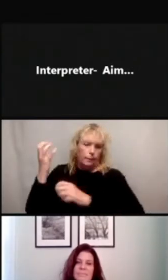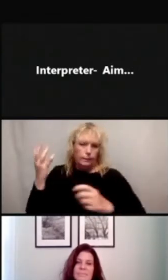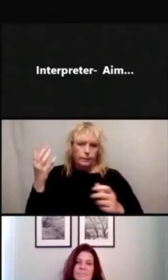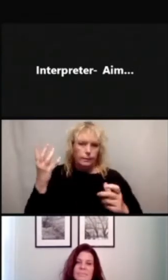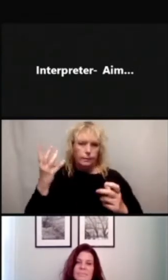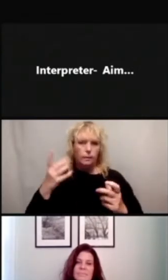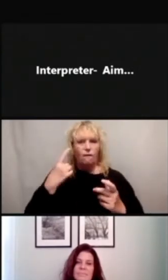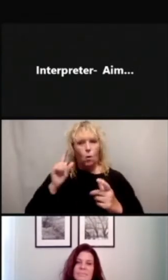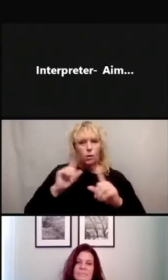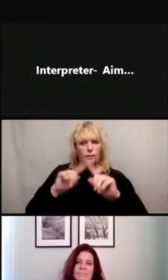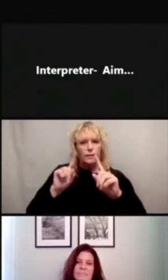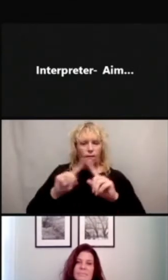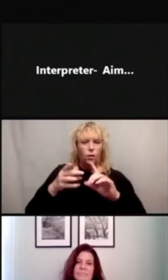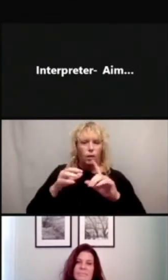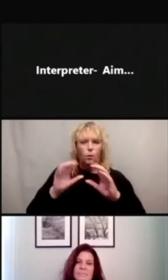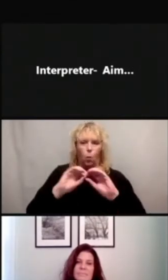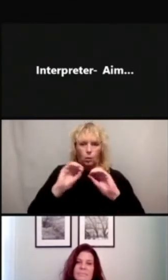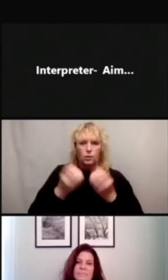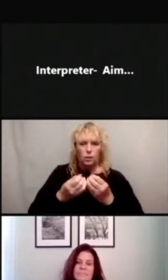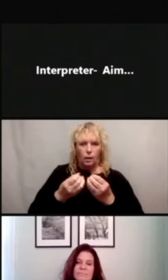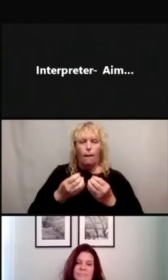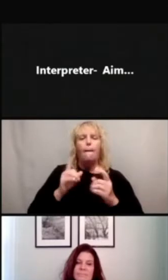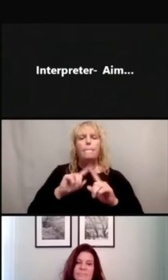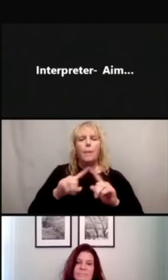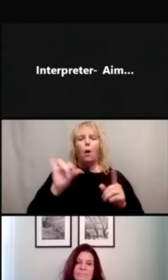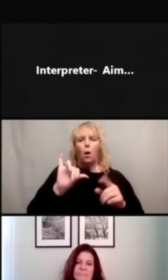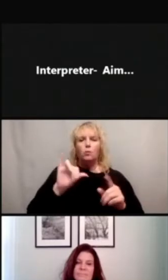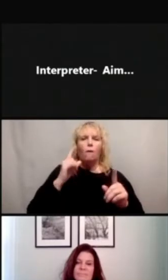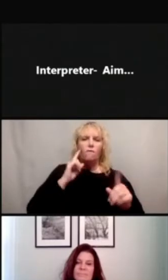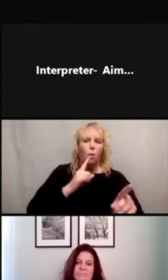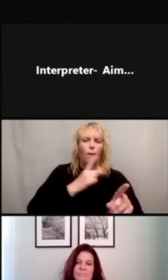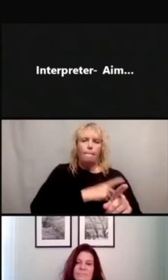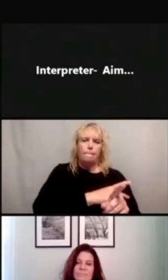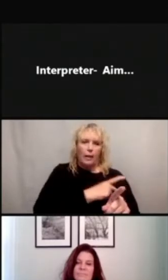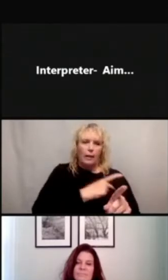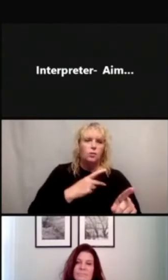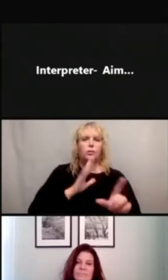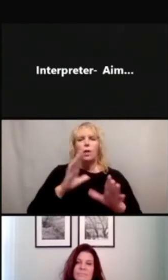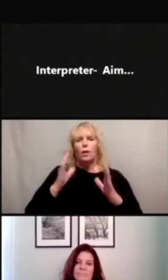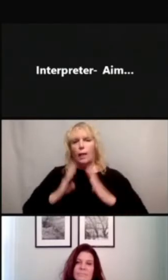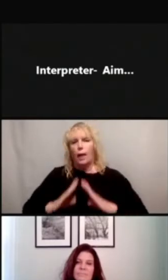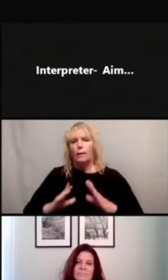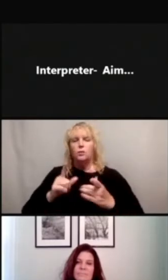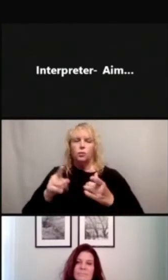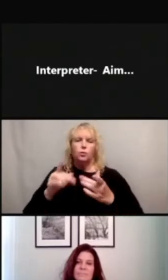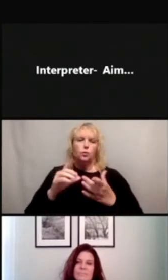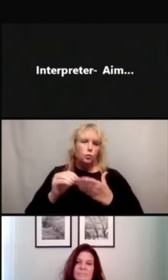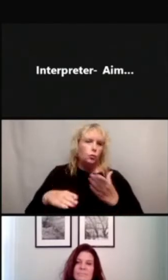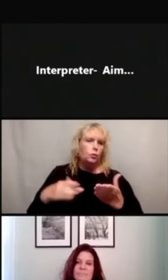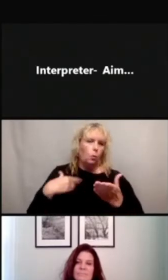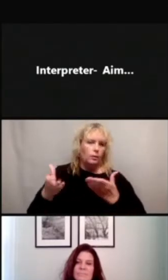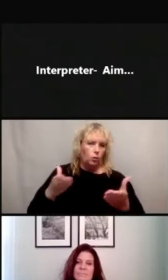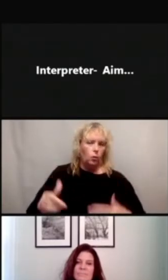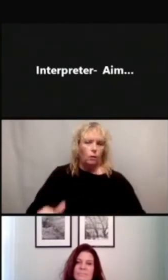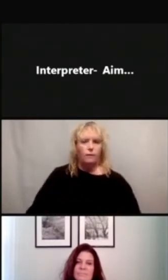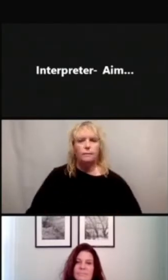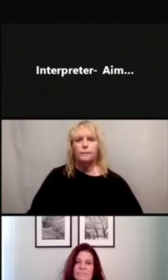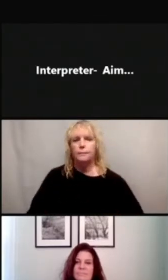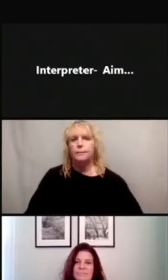respective organizations, but most importantly for the patients and clients and students that we serve. Next slide.